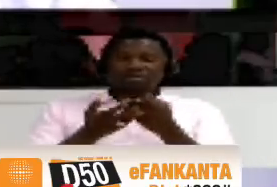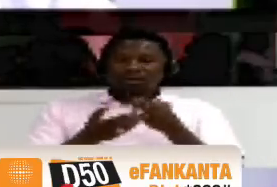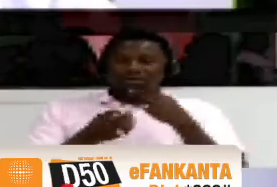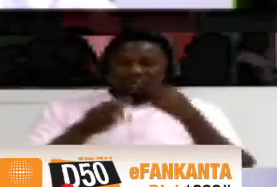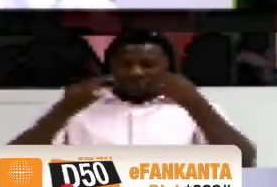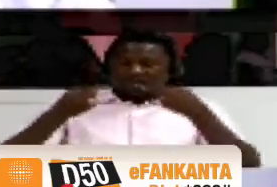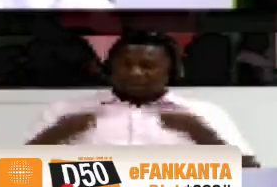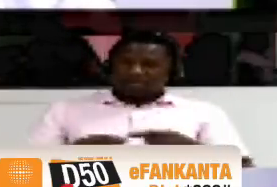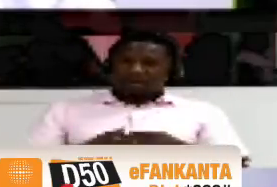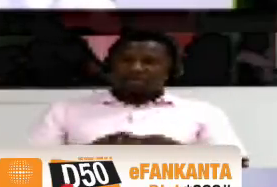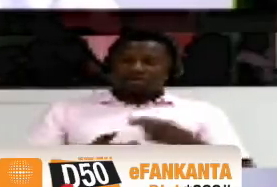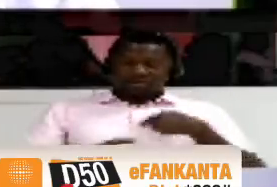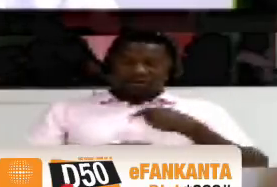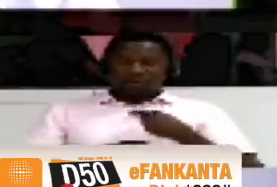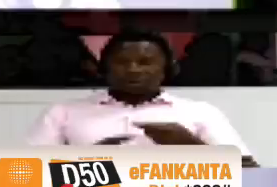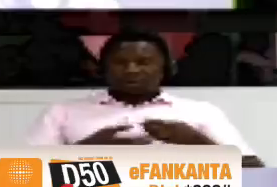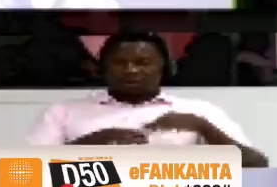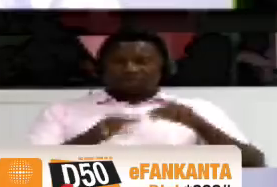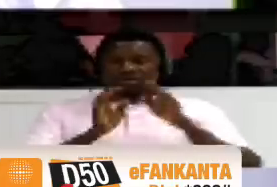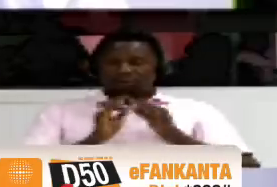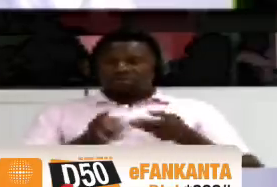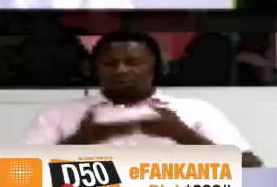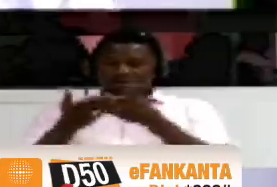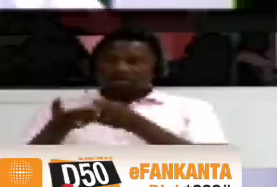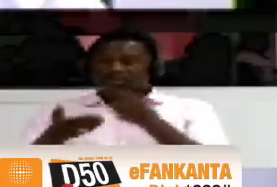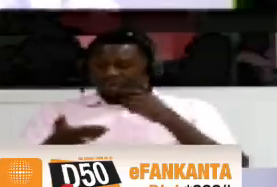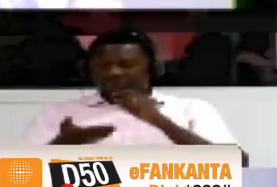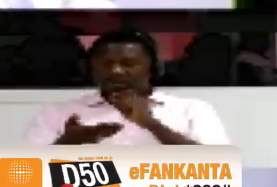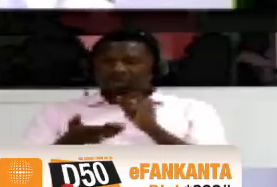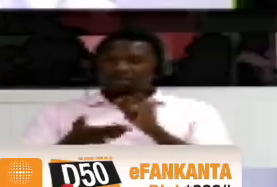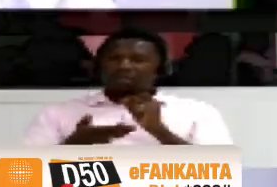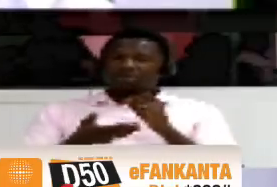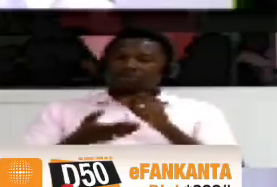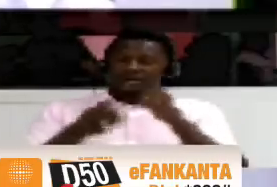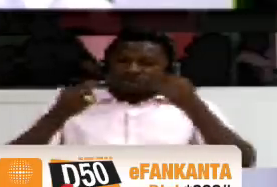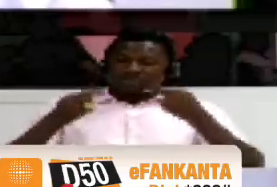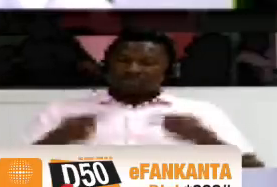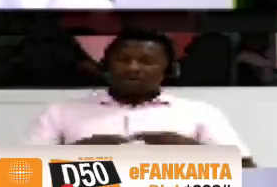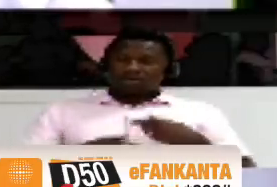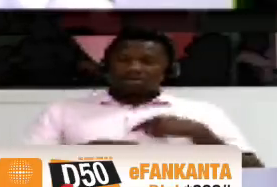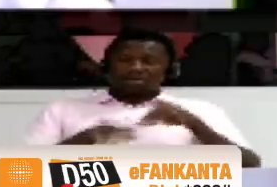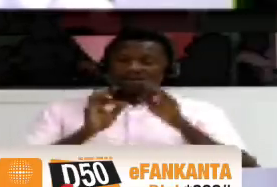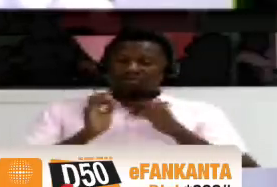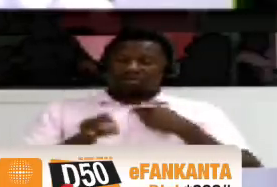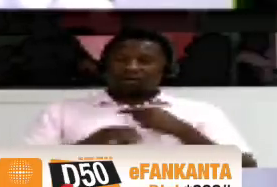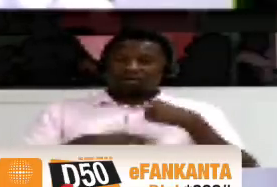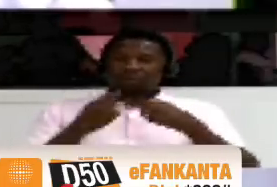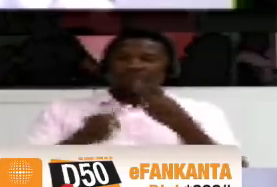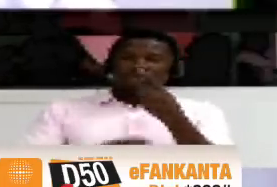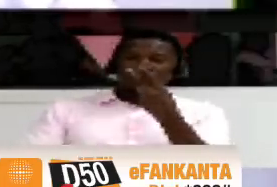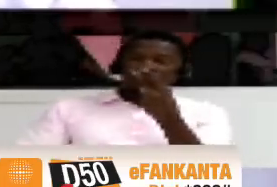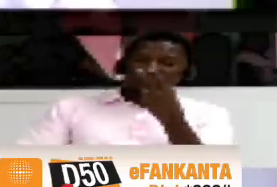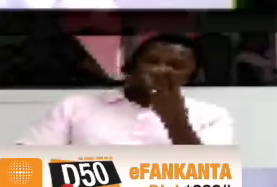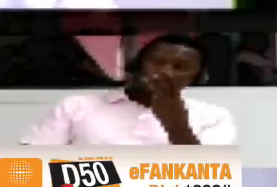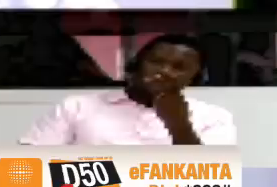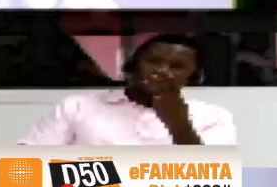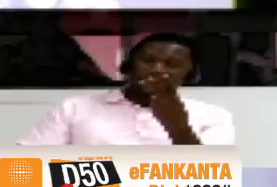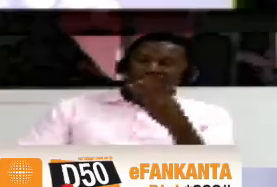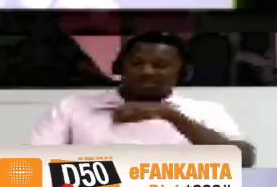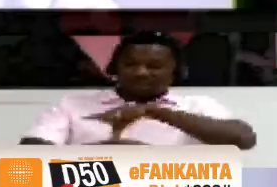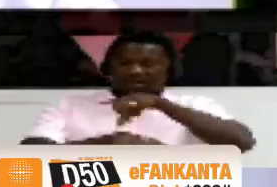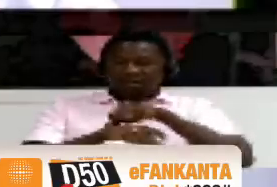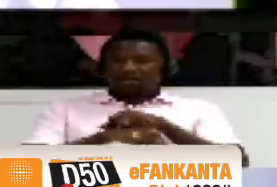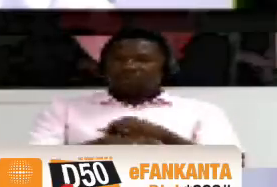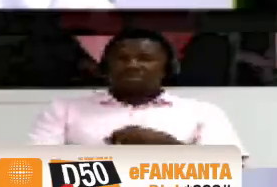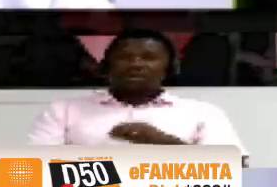they took me to give out my statement, it will take me 2-3 hours. So Hydra in particular will complain. I said, you cannot